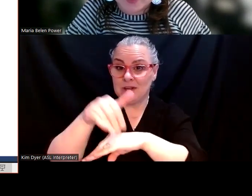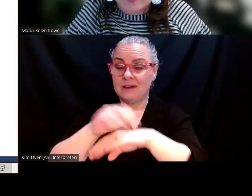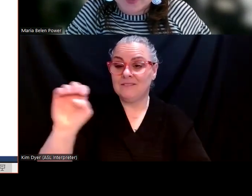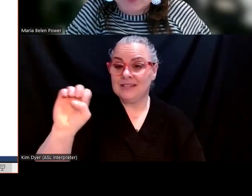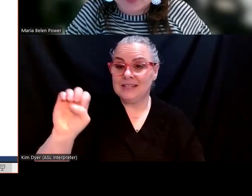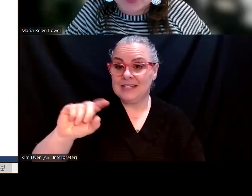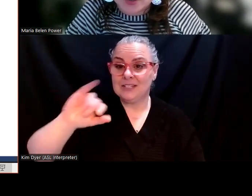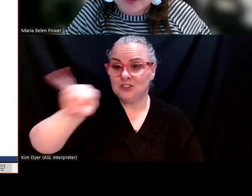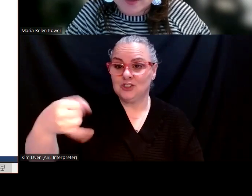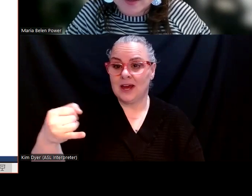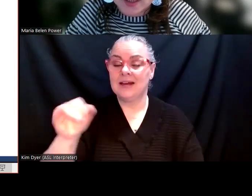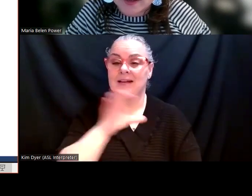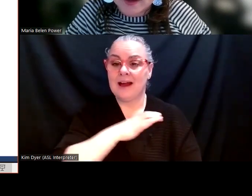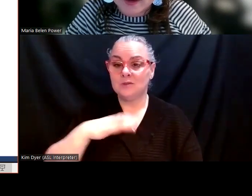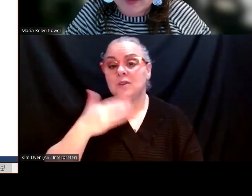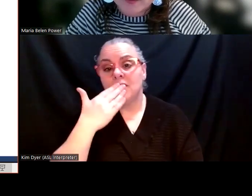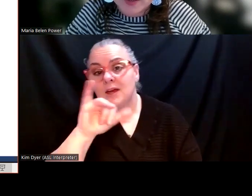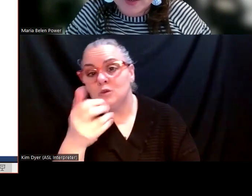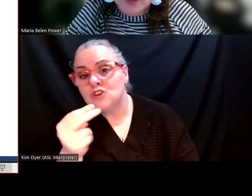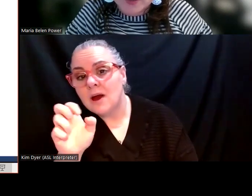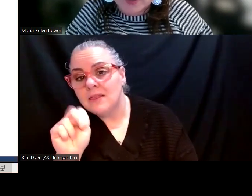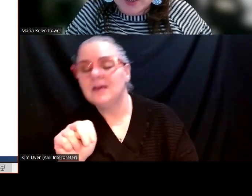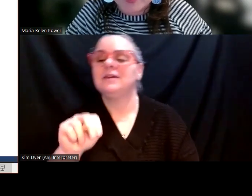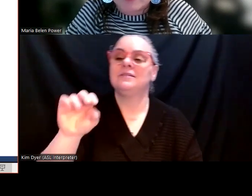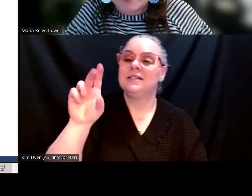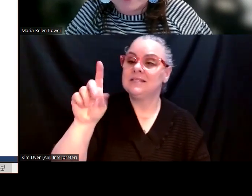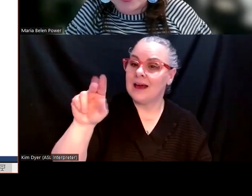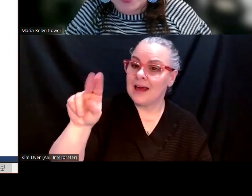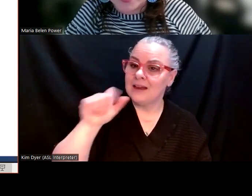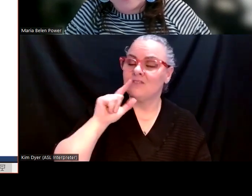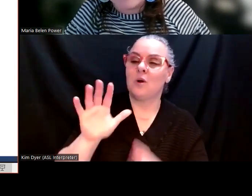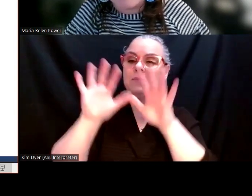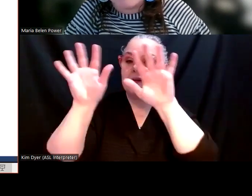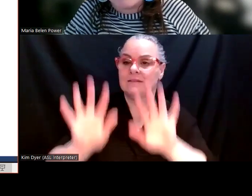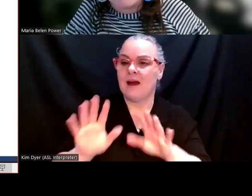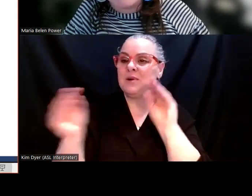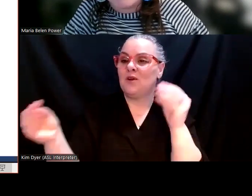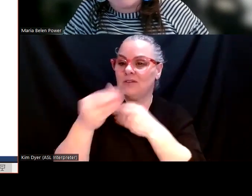Council. And thank you to Jonathan and Diana from the Climate Office for joining us.